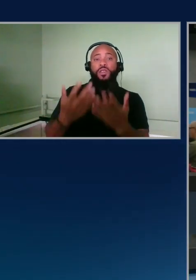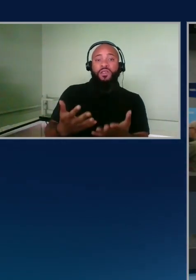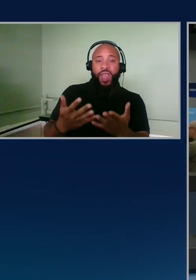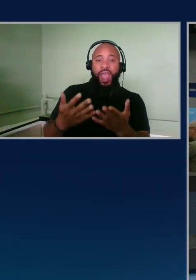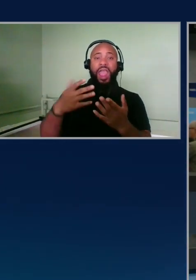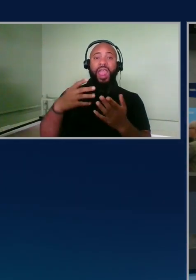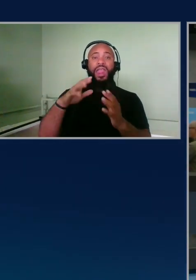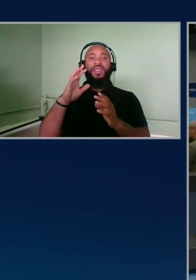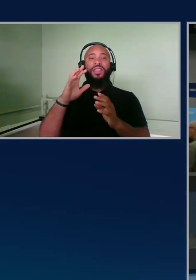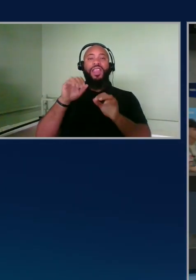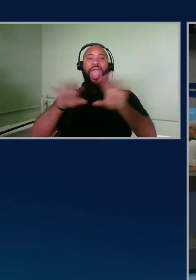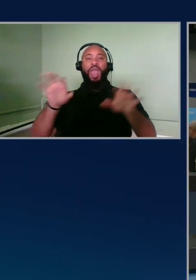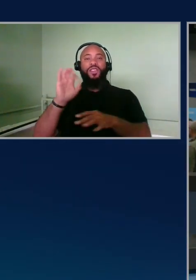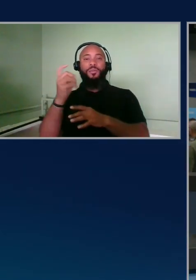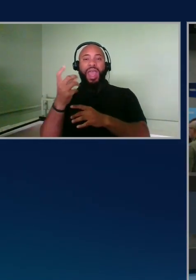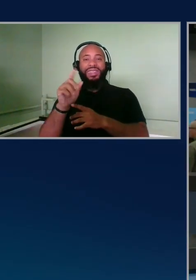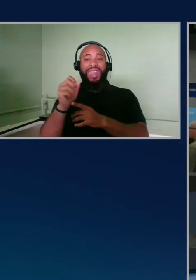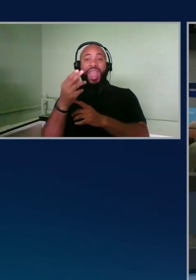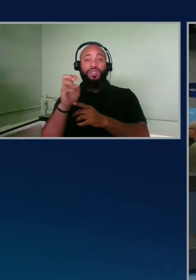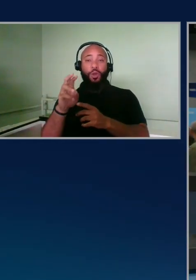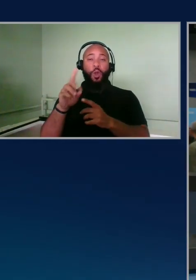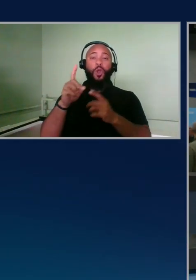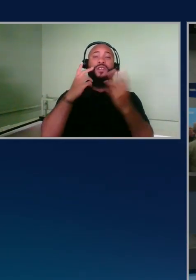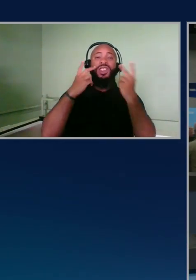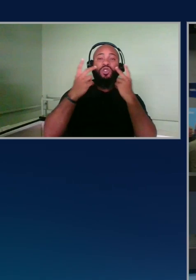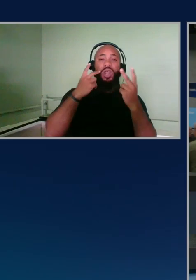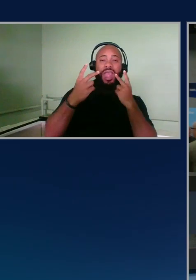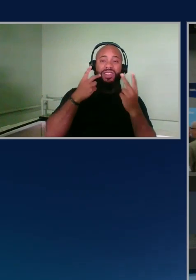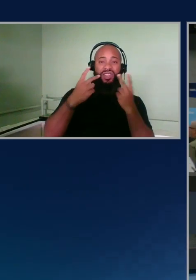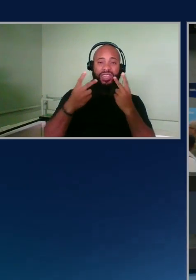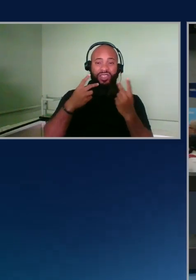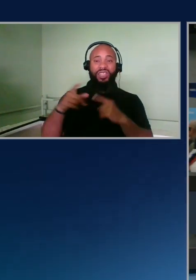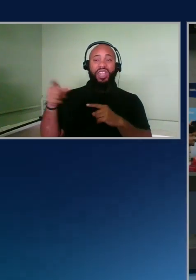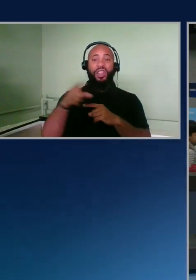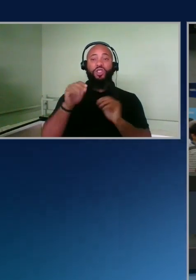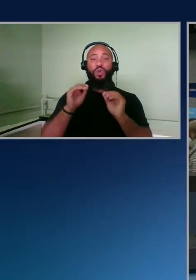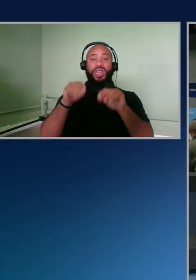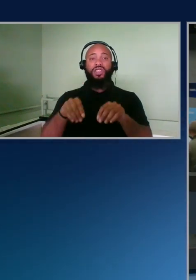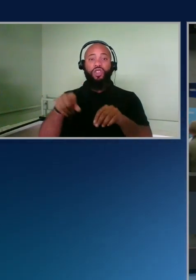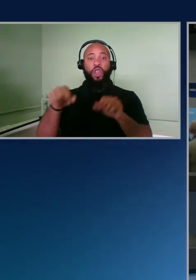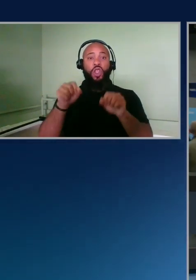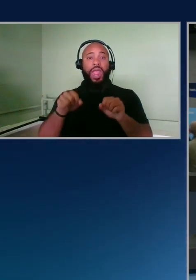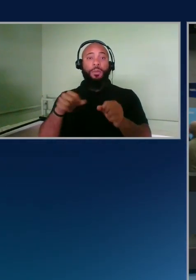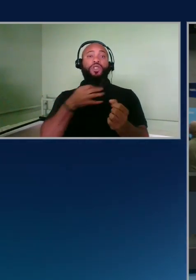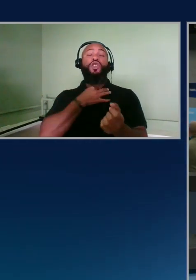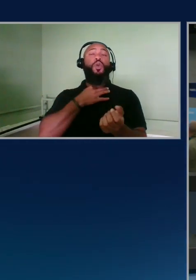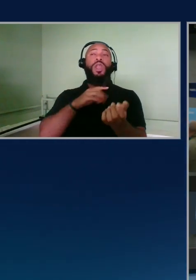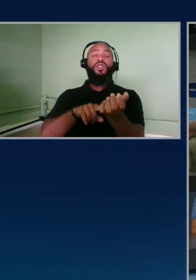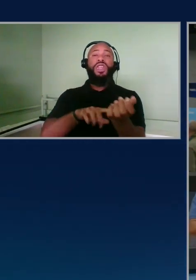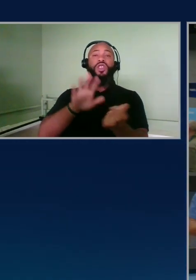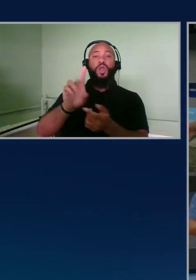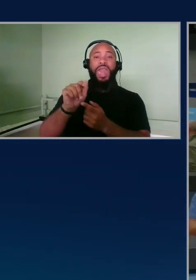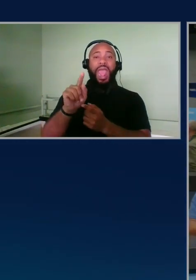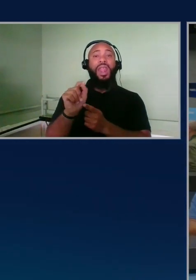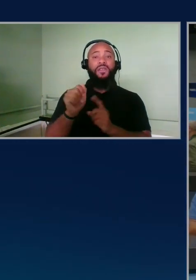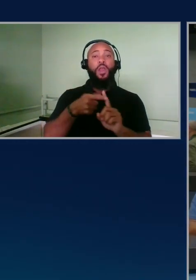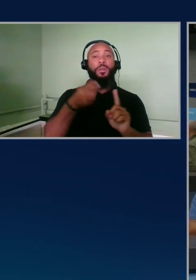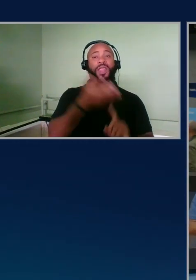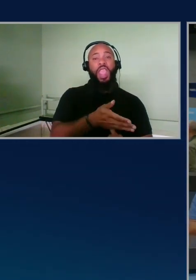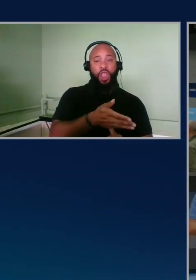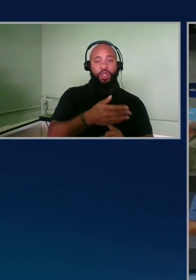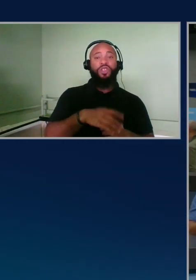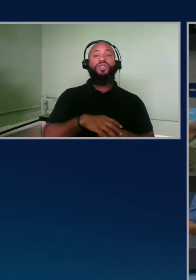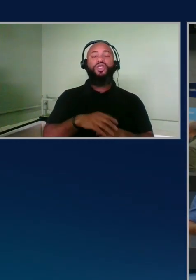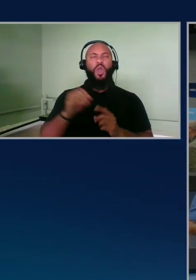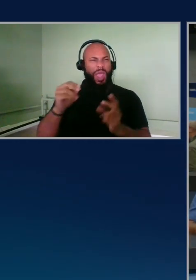see some of this? Yeah, let's keep talking. We can take a look. Definitely. Now, so the stuff that Sam's going to show today is going to be